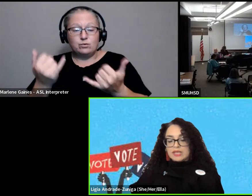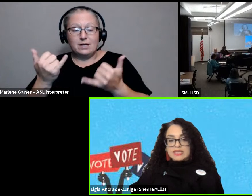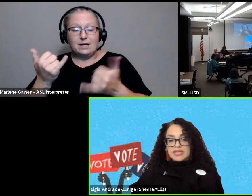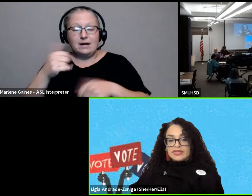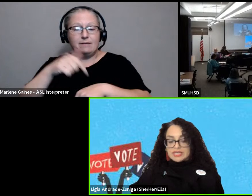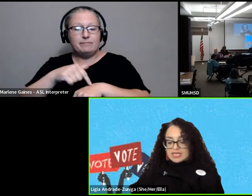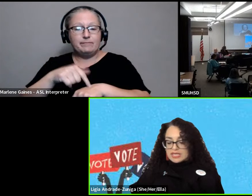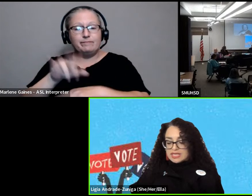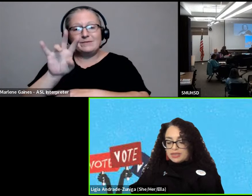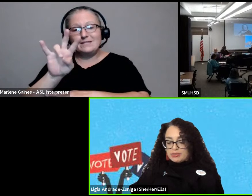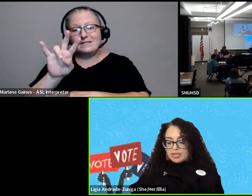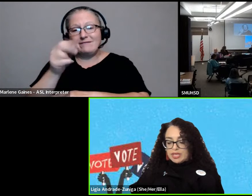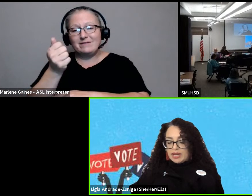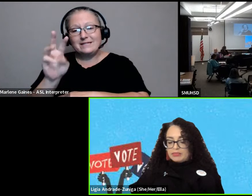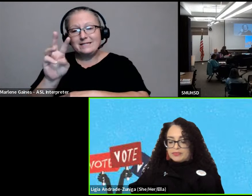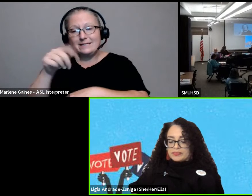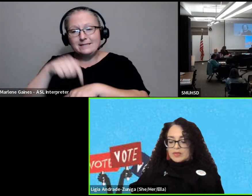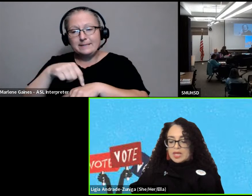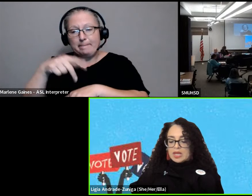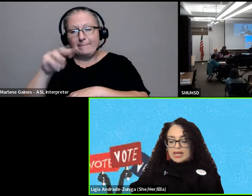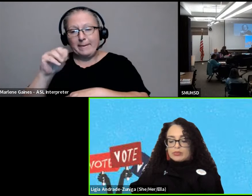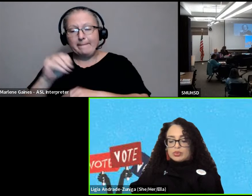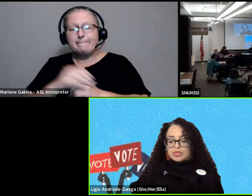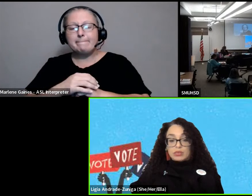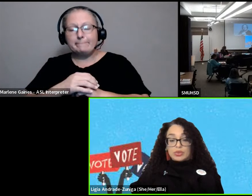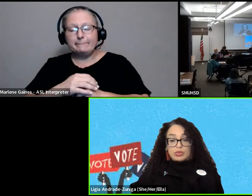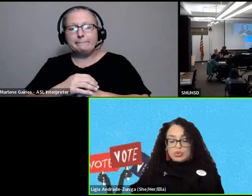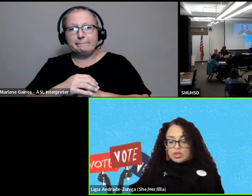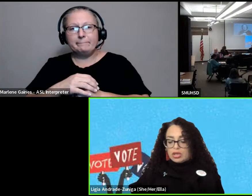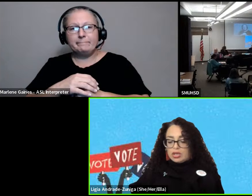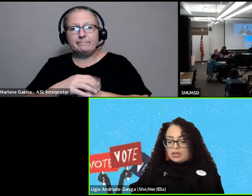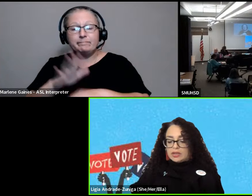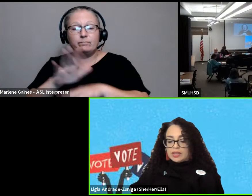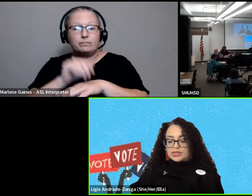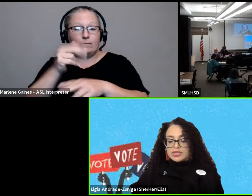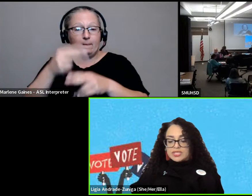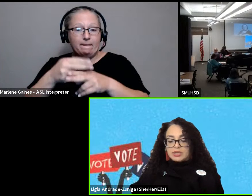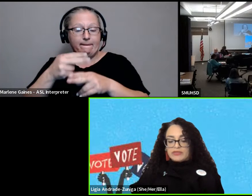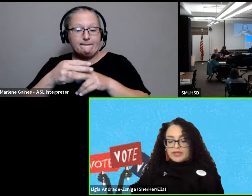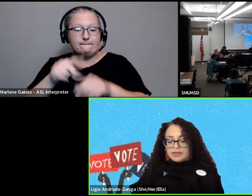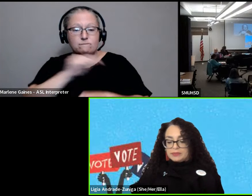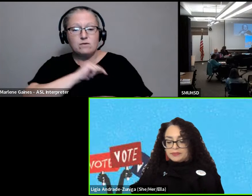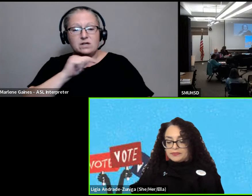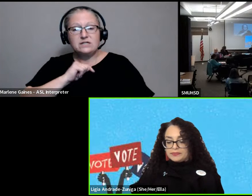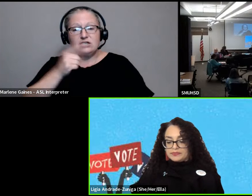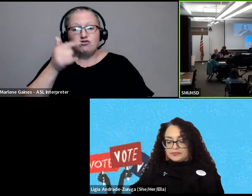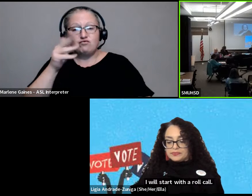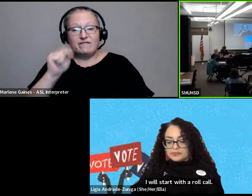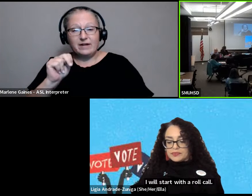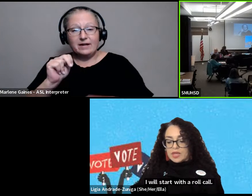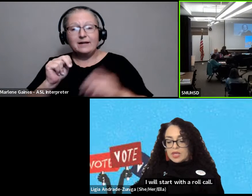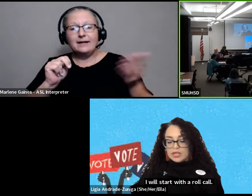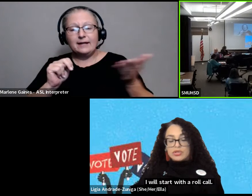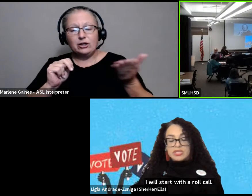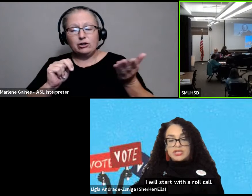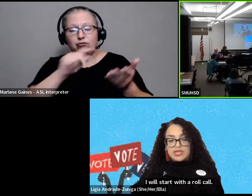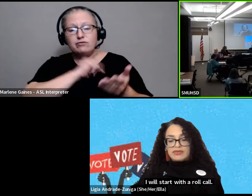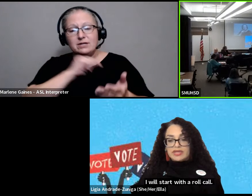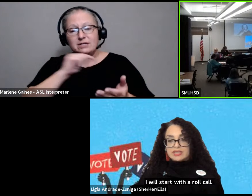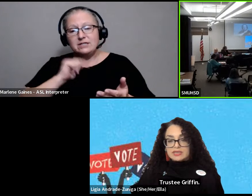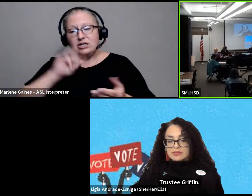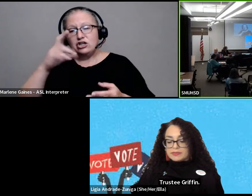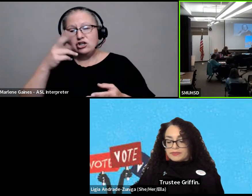now 7:16 p.m. I will start with a roll call. Trustee Griffin. Present.